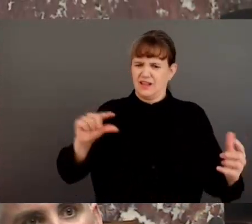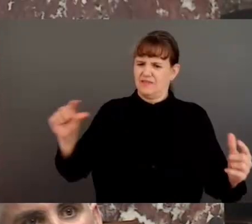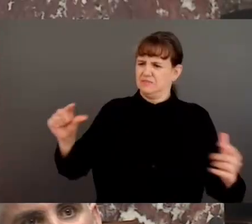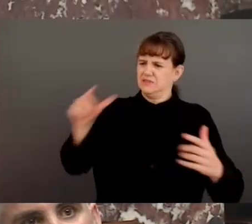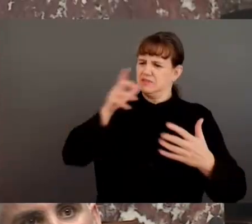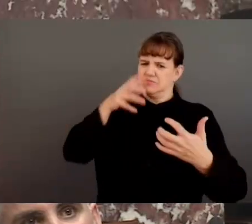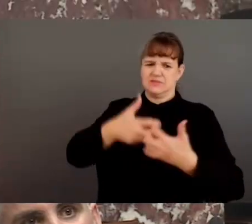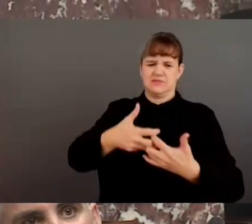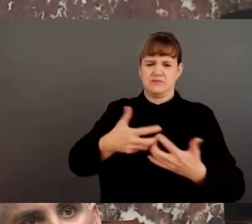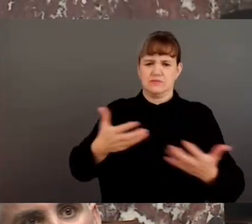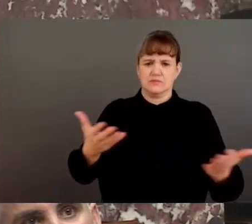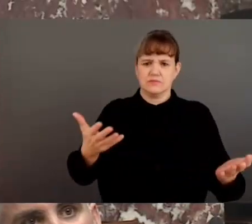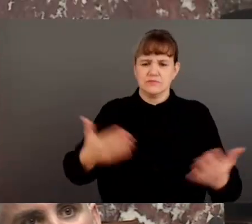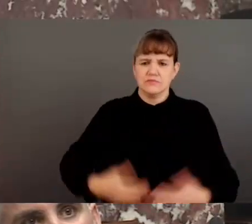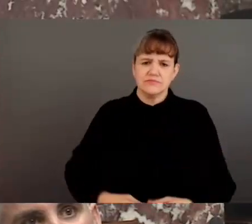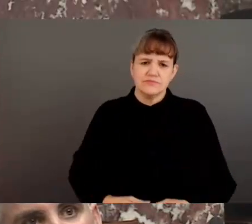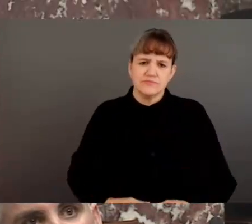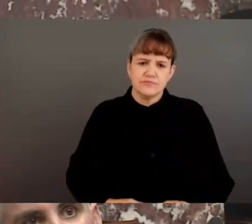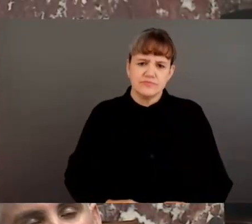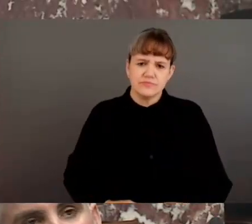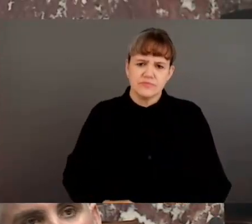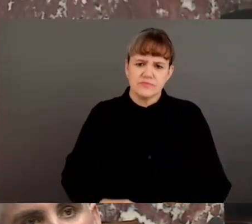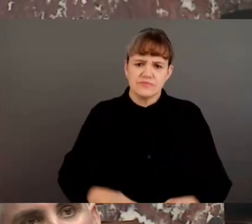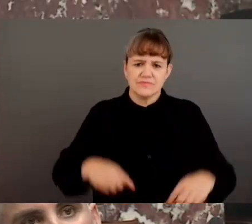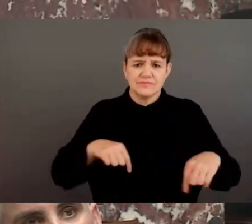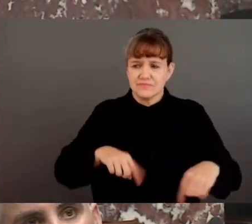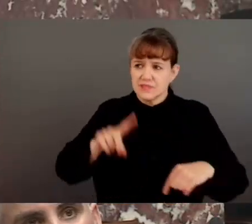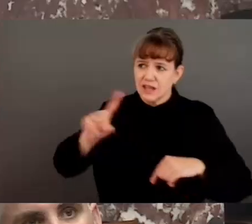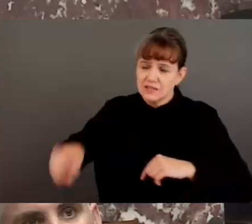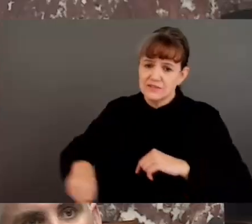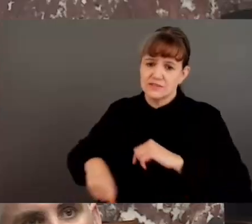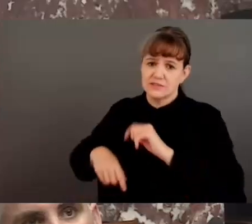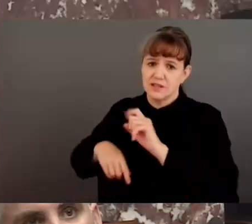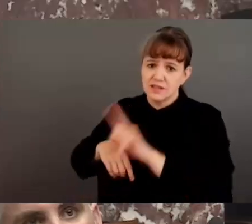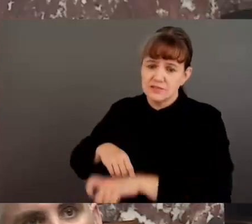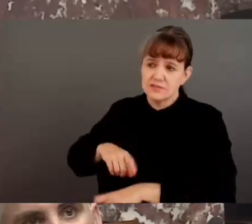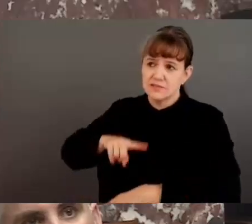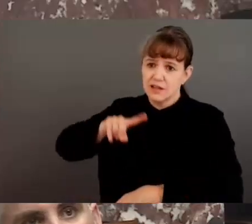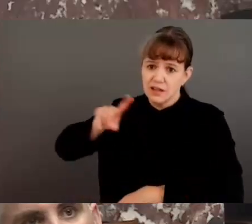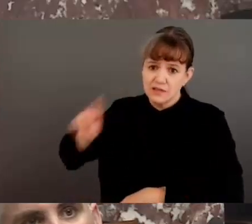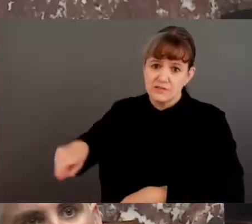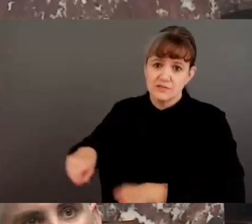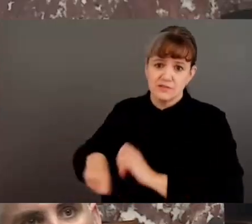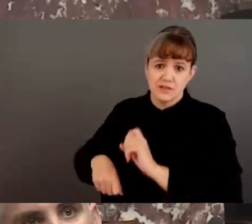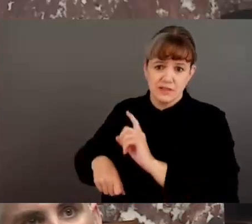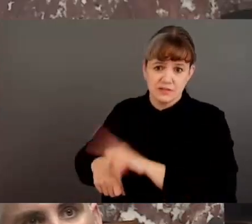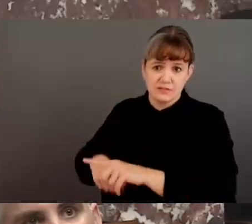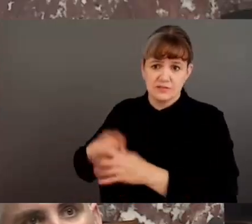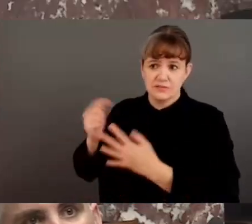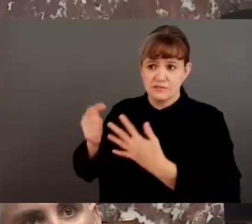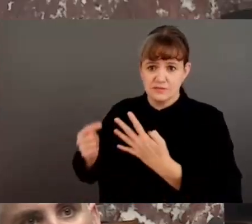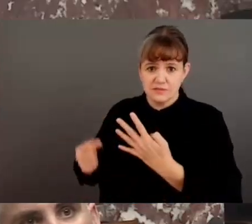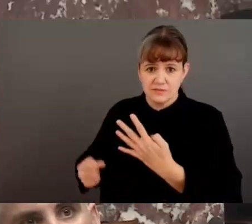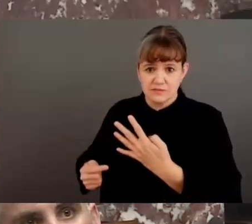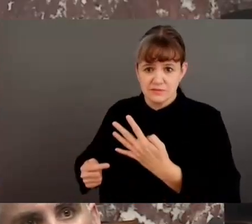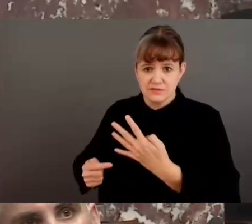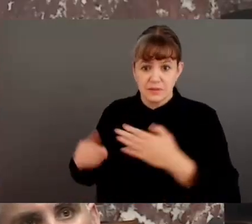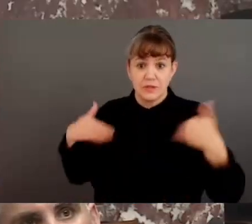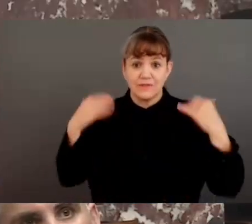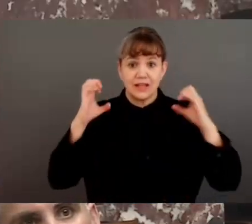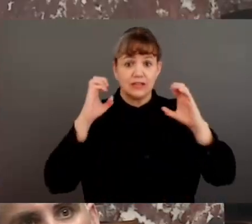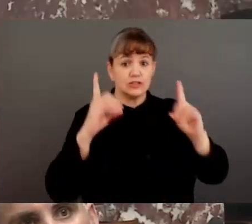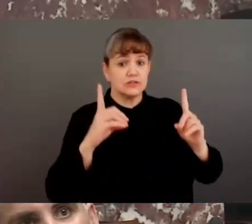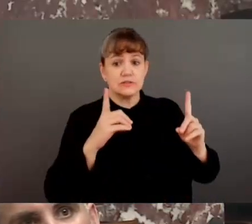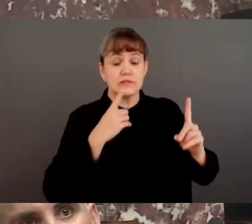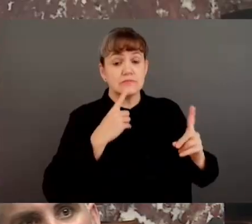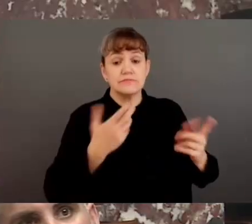after question we have asked, and the Minister of Education says they are doing everything to make sure our kids